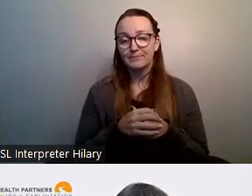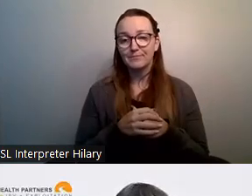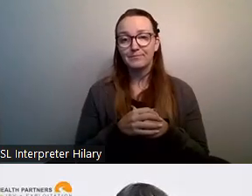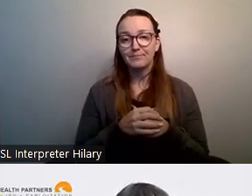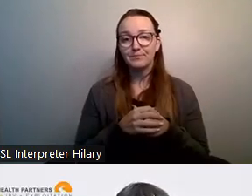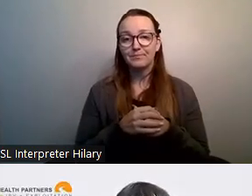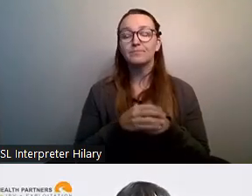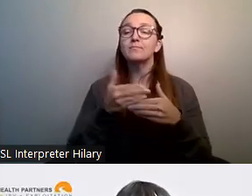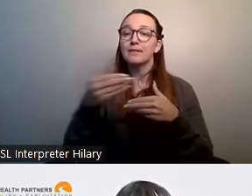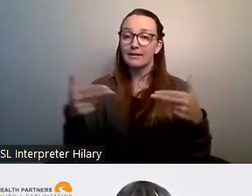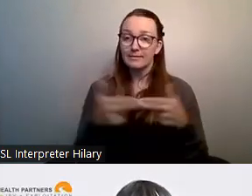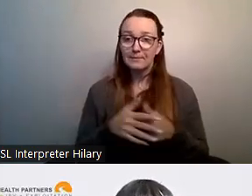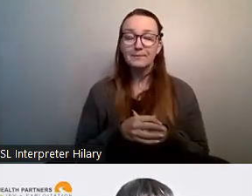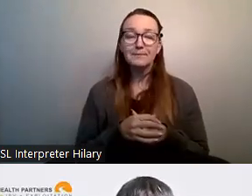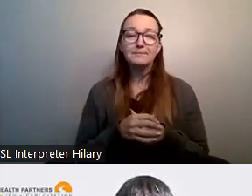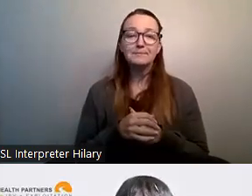Next slide, please.